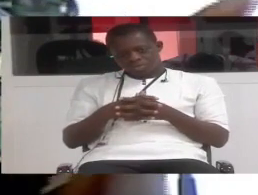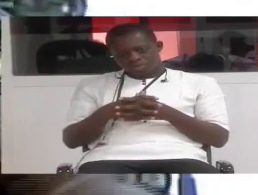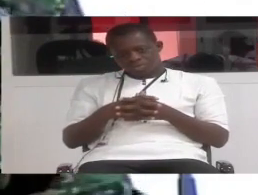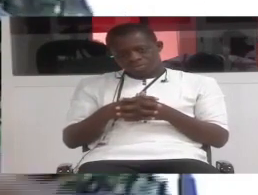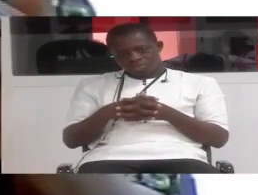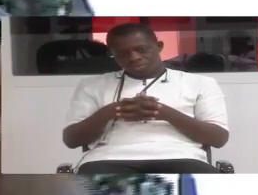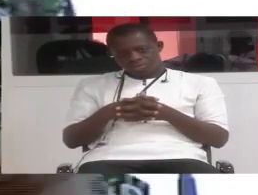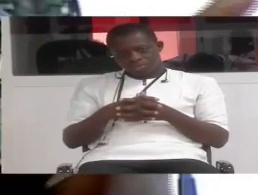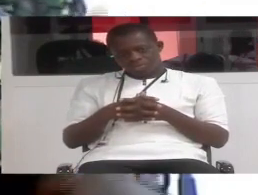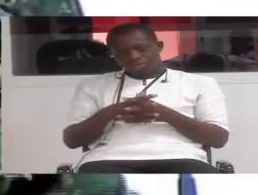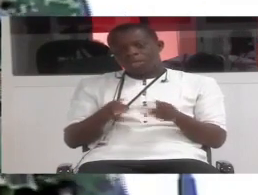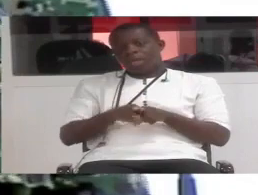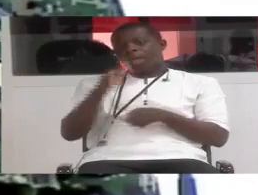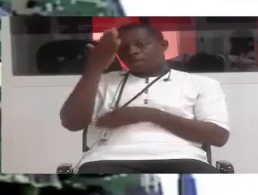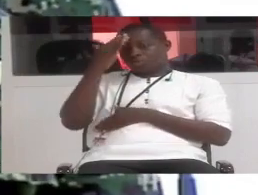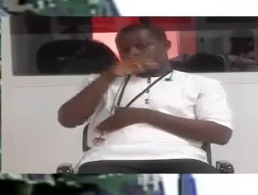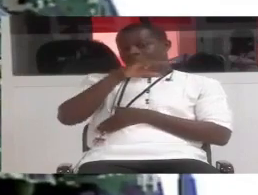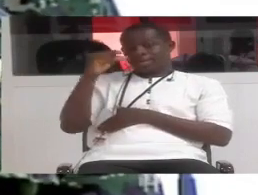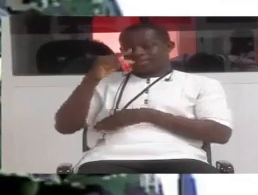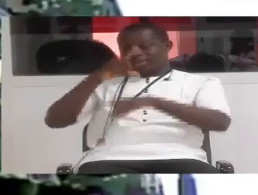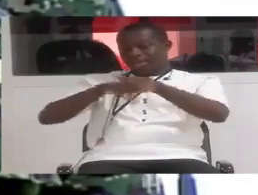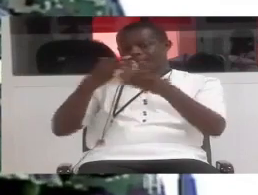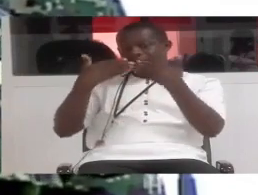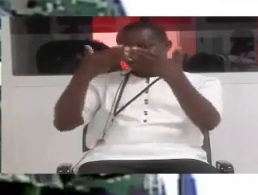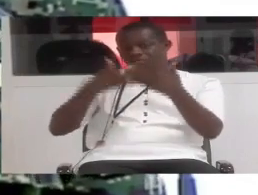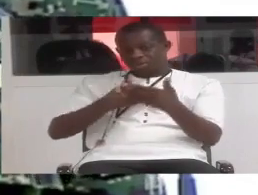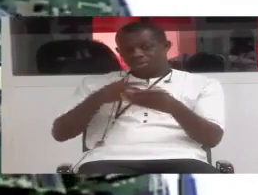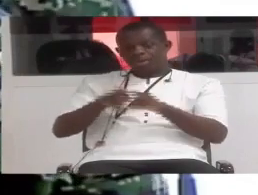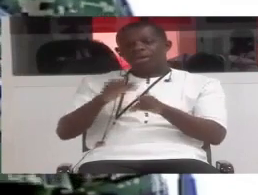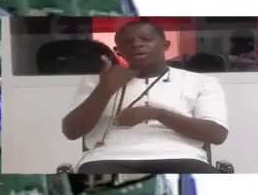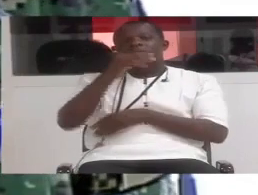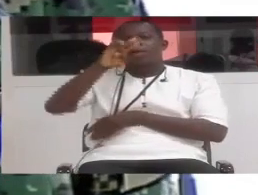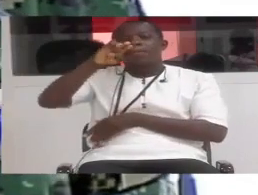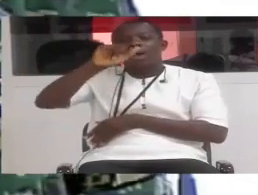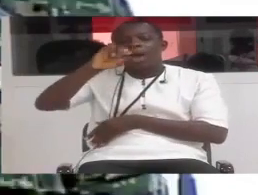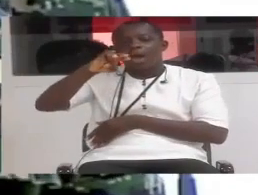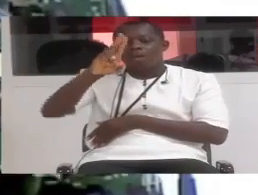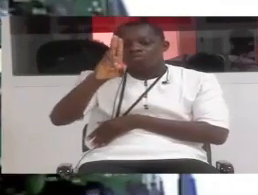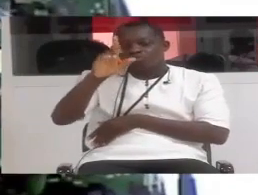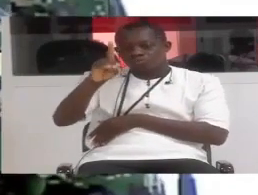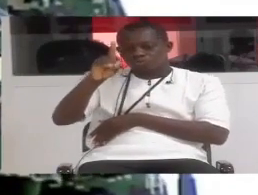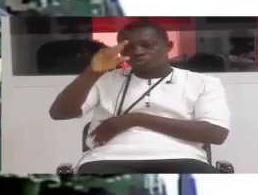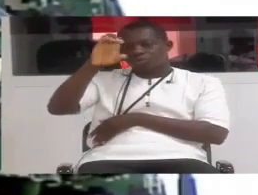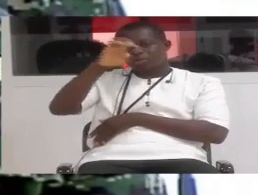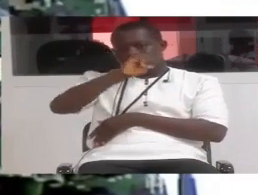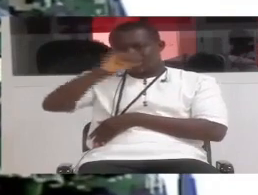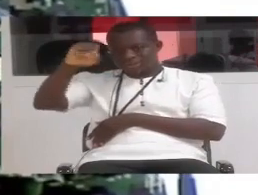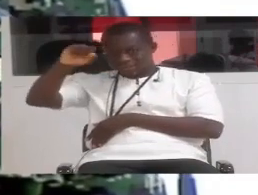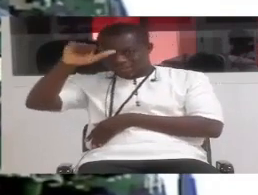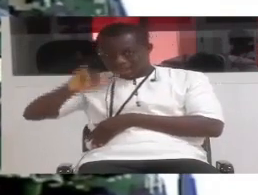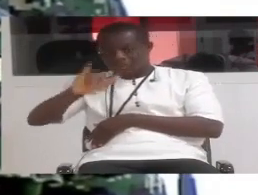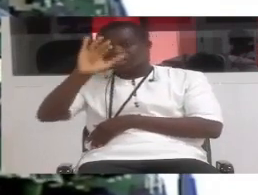Amna turam ci depuis buñ mako way mu ci kayit bi fatale. Does the name Mahmoud Cisse? Mahmoud Cisse, wow. Mahmoud Cisse,